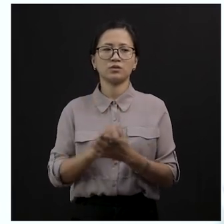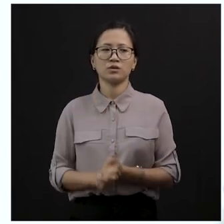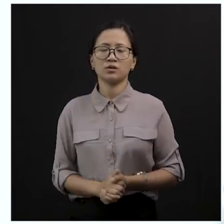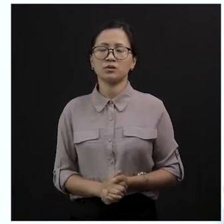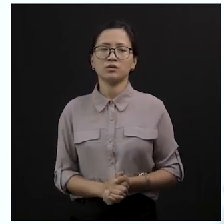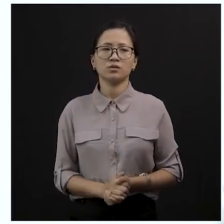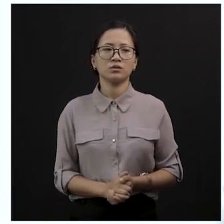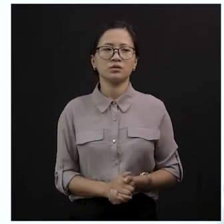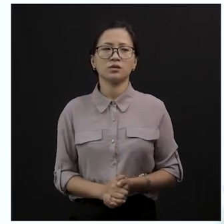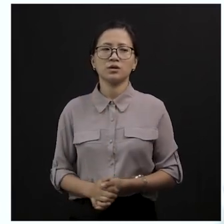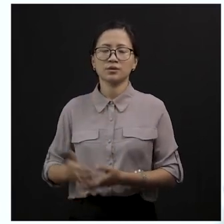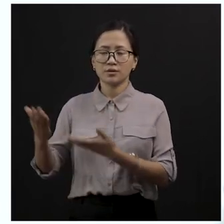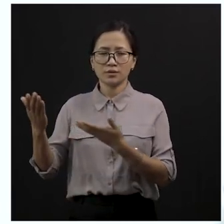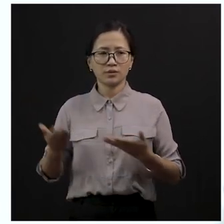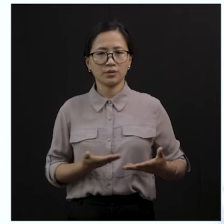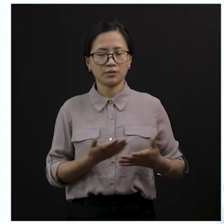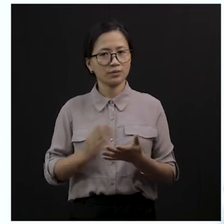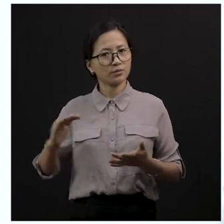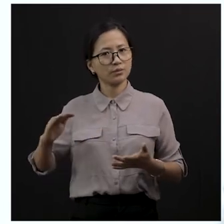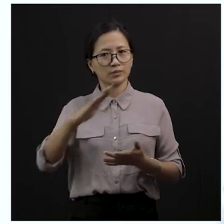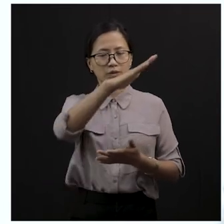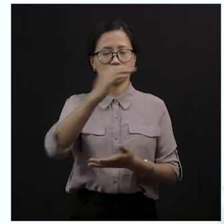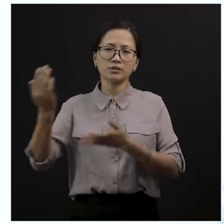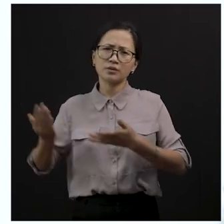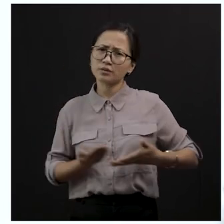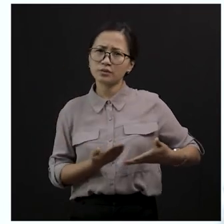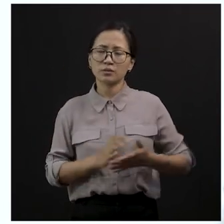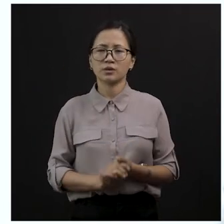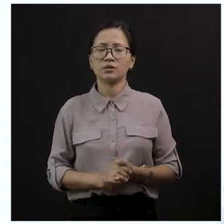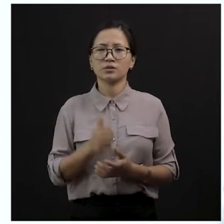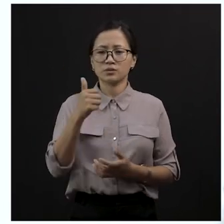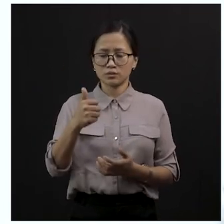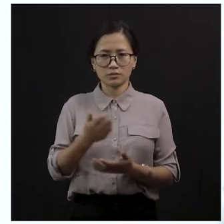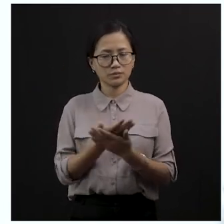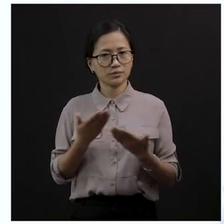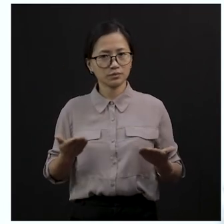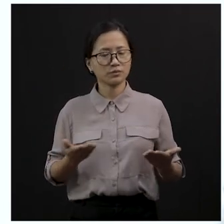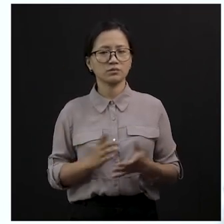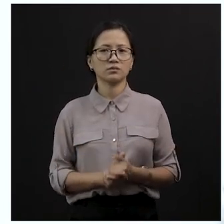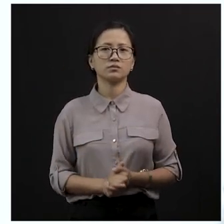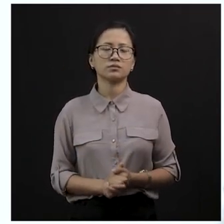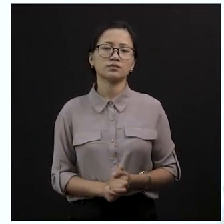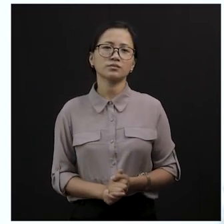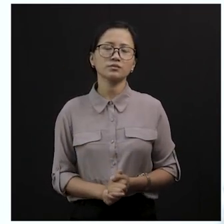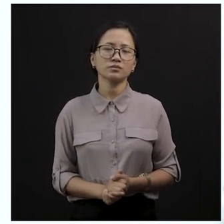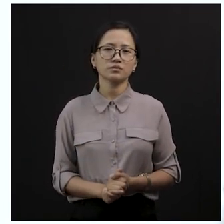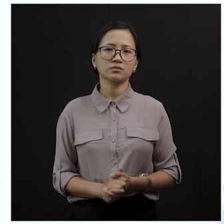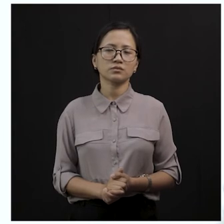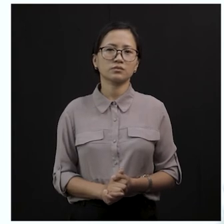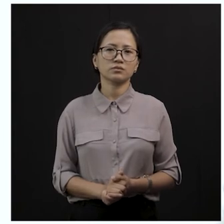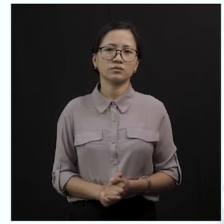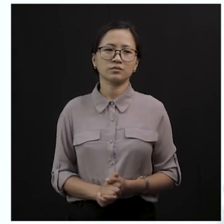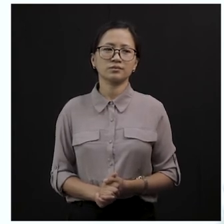C-A-R-G-O, cargo. Cargo is a goods that are carried by the plane, okay? Those goods that are carried by the plane, they are